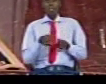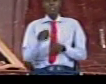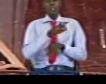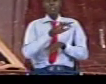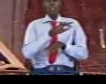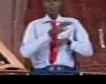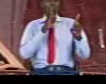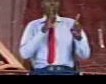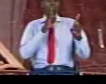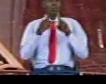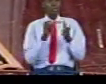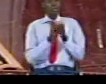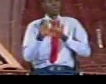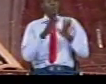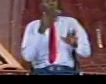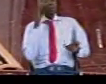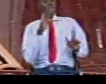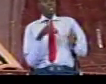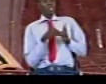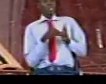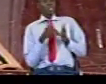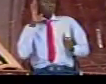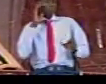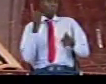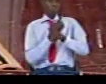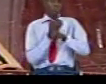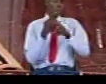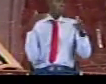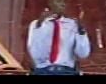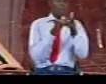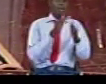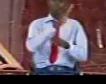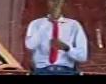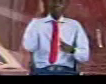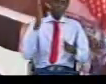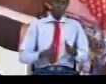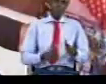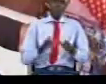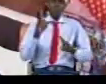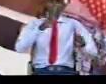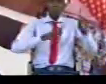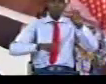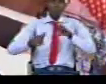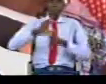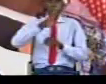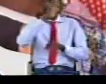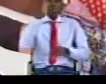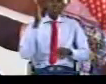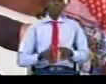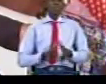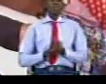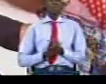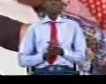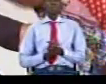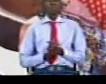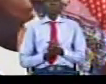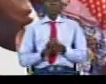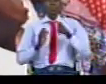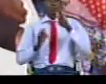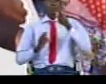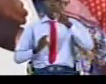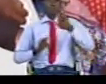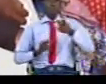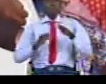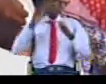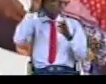they did that to me, I'll do it back to them. Never. Somebody that's there say never. Verse 25, husbands,